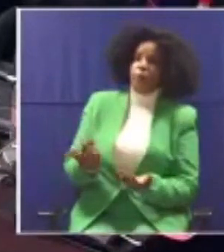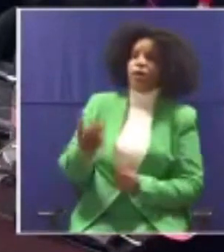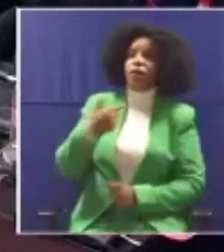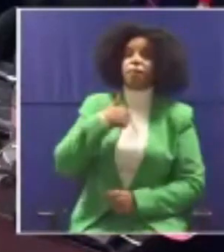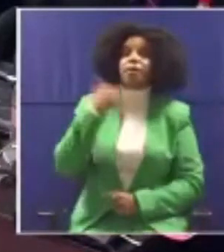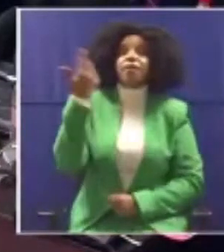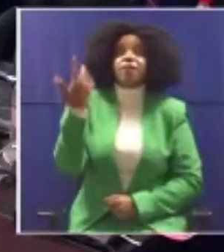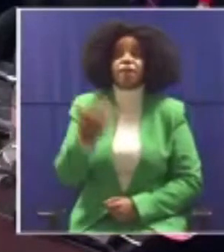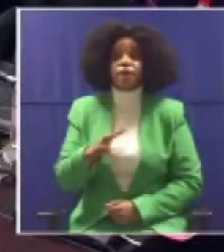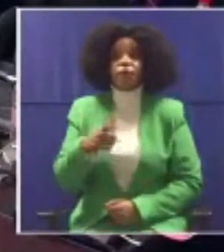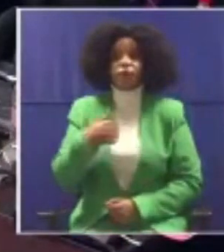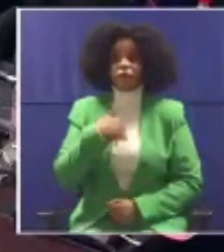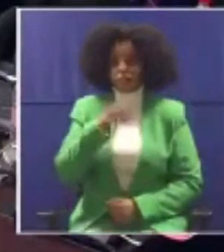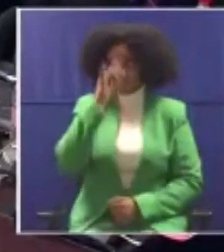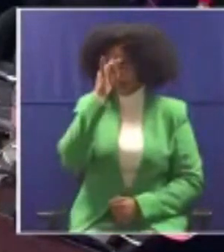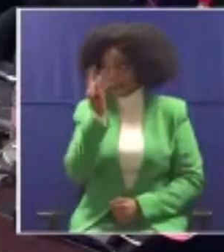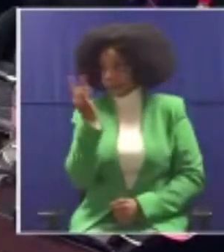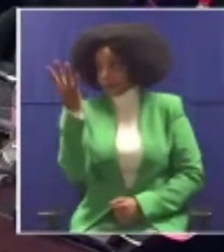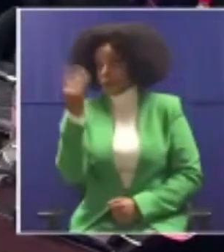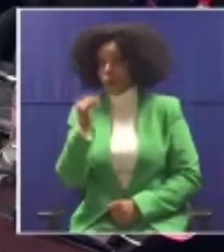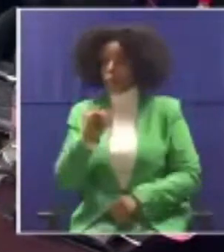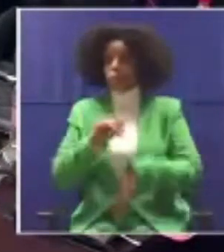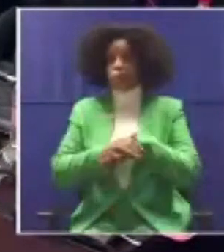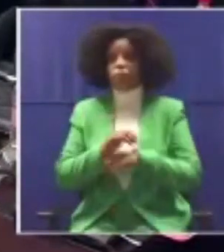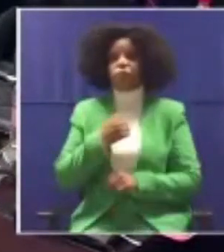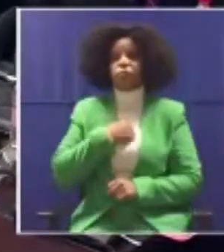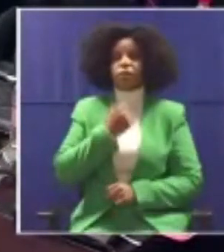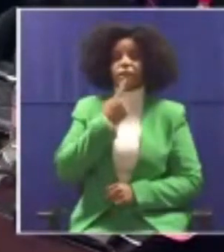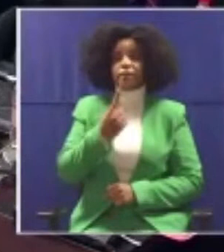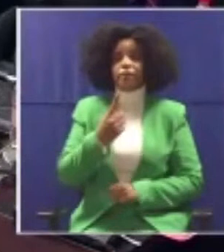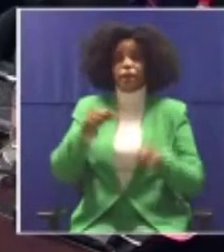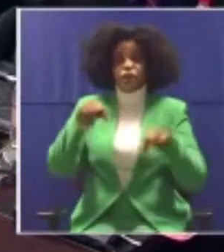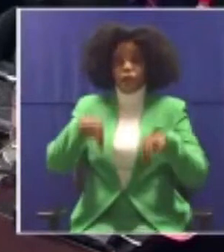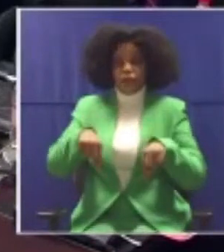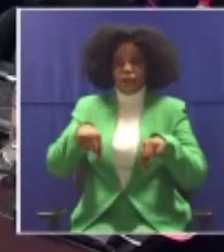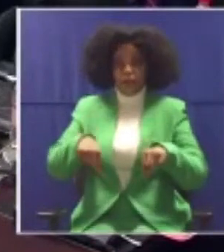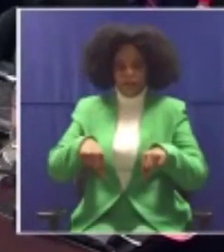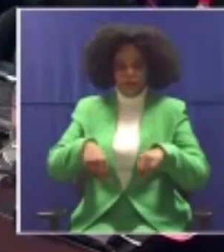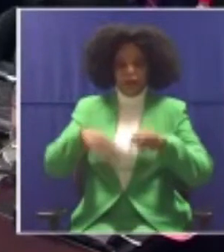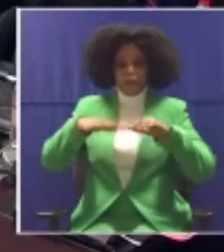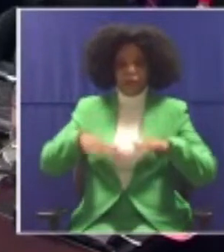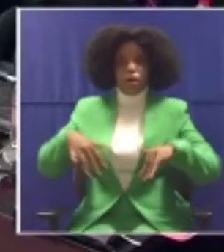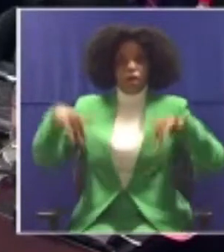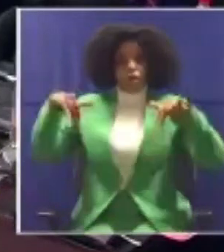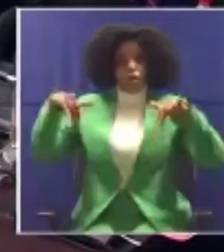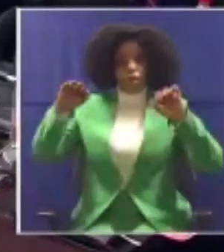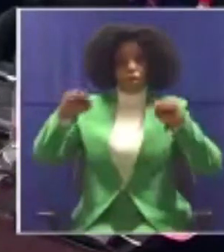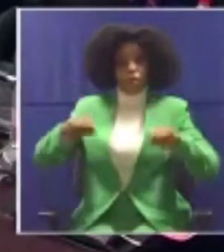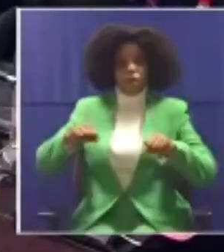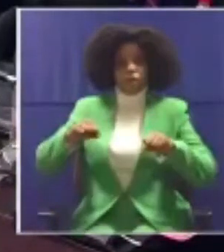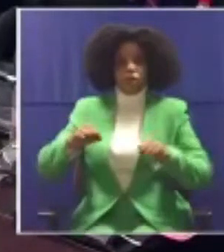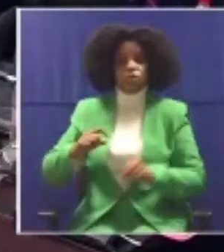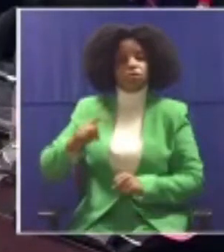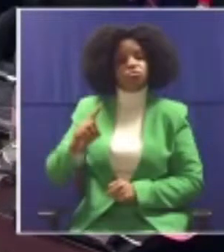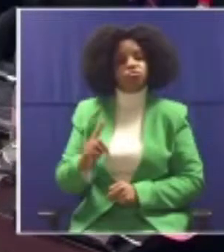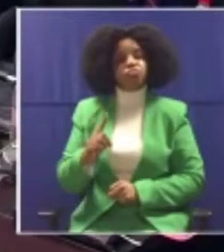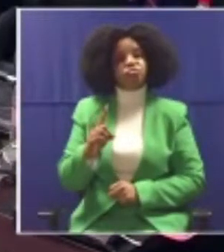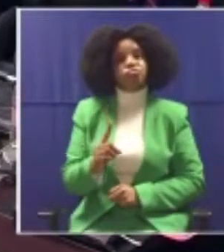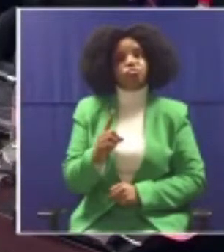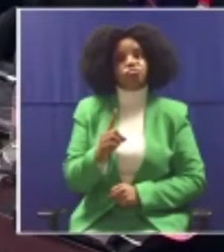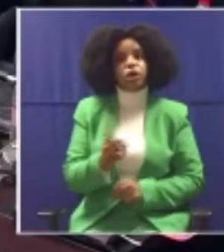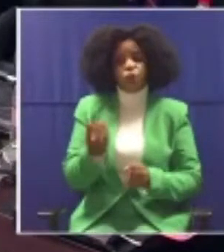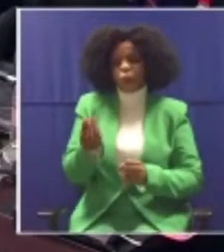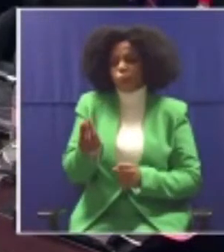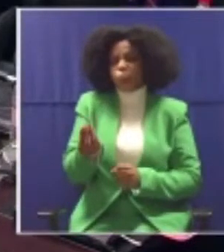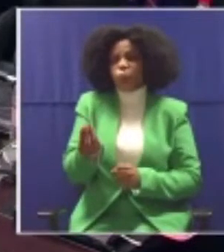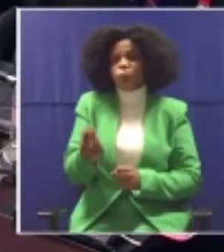say, if you walk out of Parliament here and you see a young child on the street